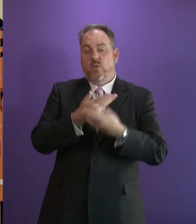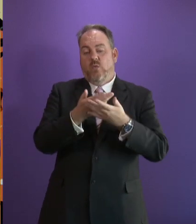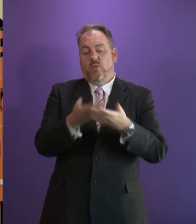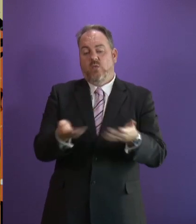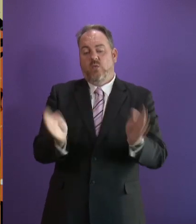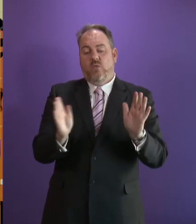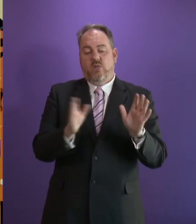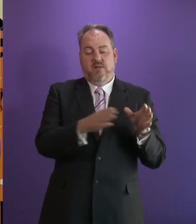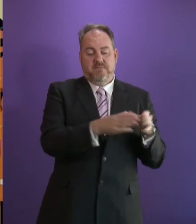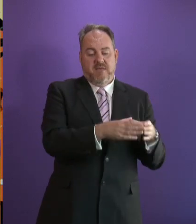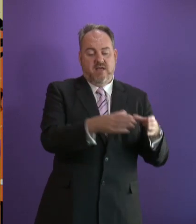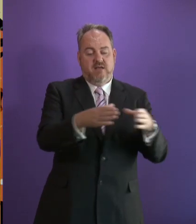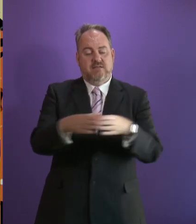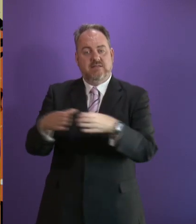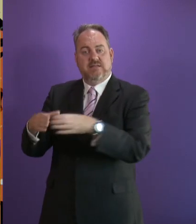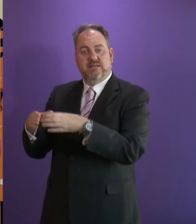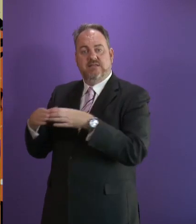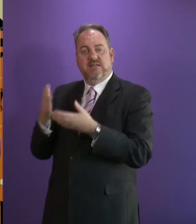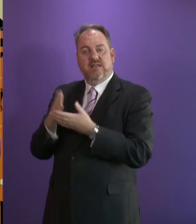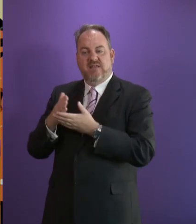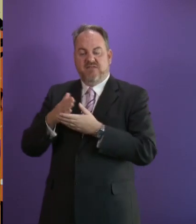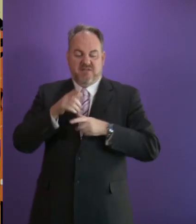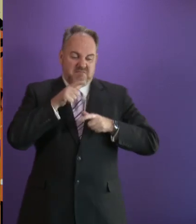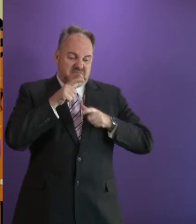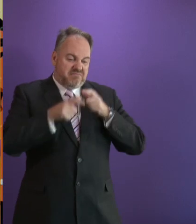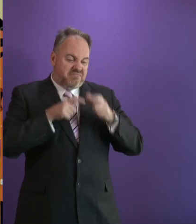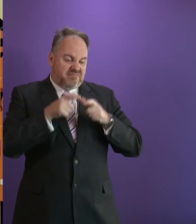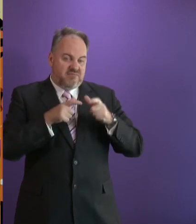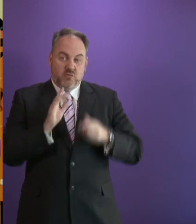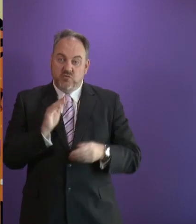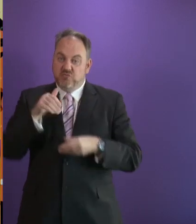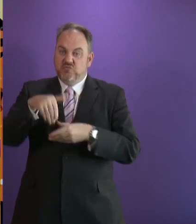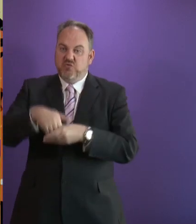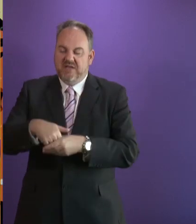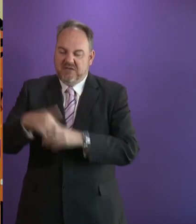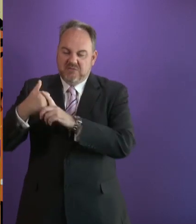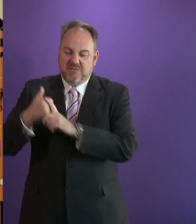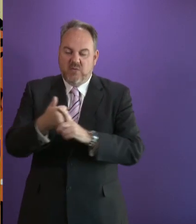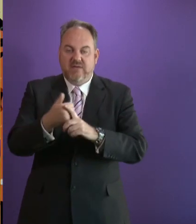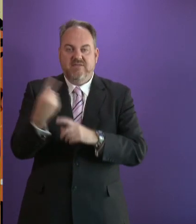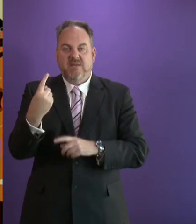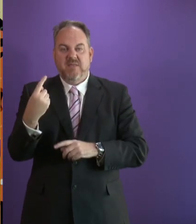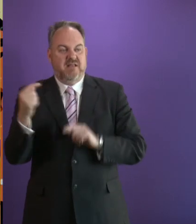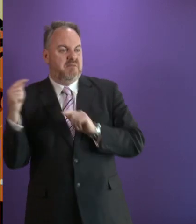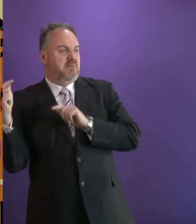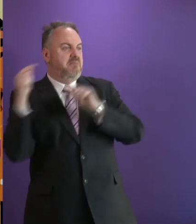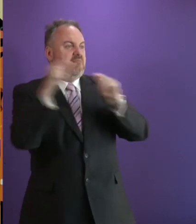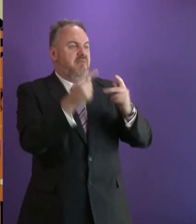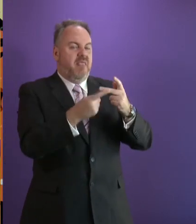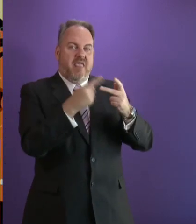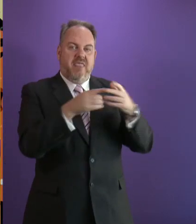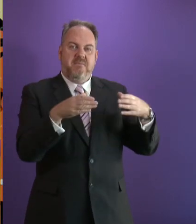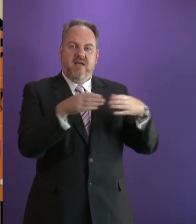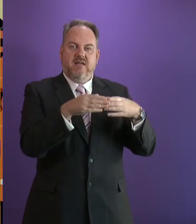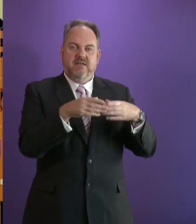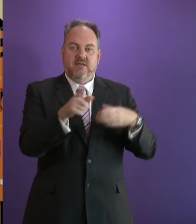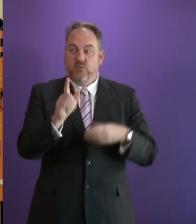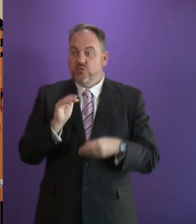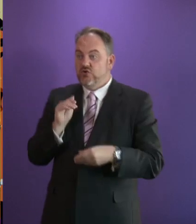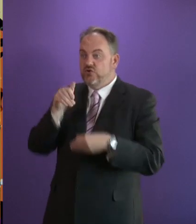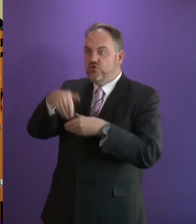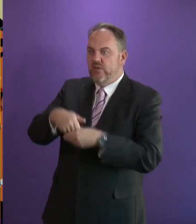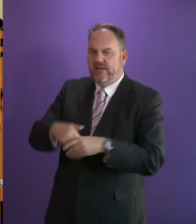of not partake in that, even if maybe that person isn't from your party or shares your opinion, to just not play a part in that kind of